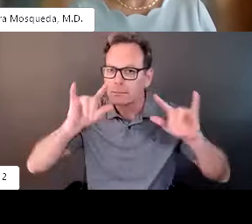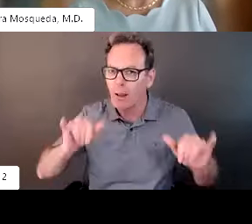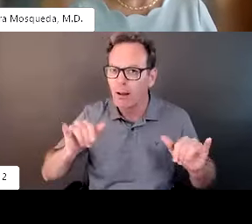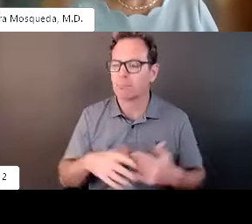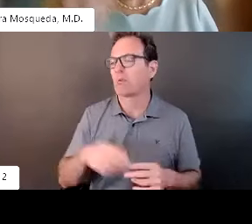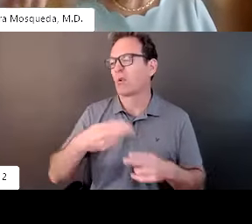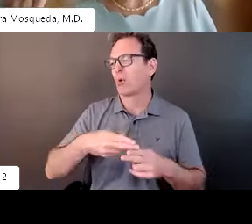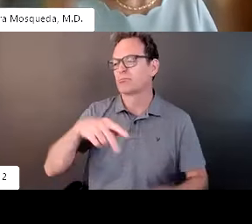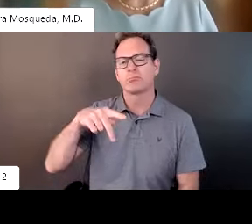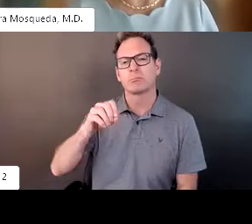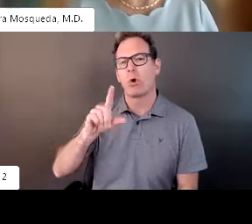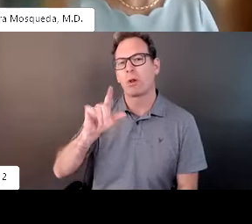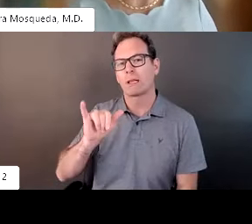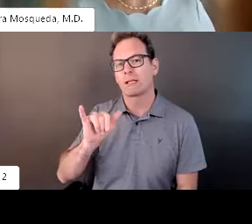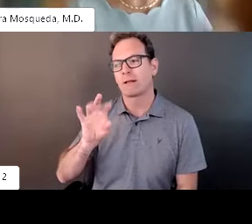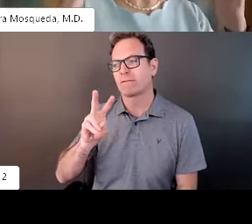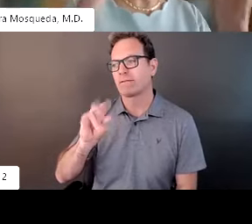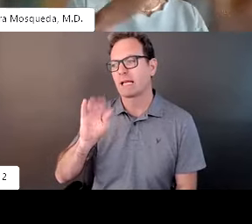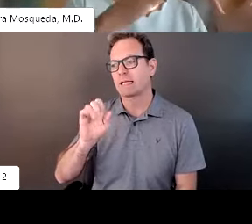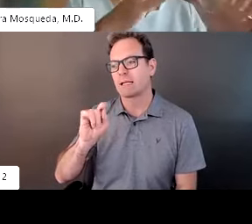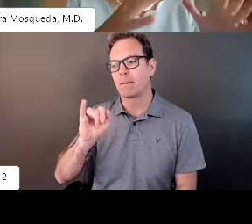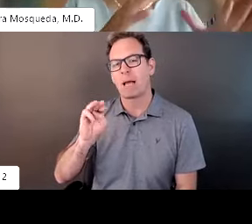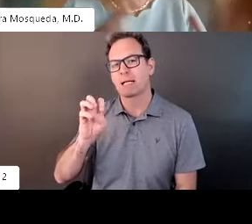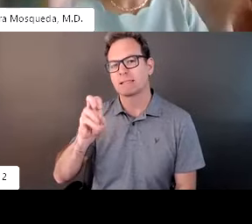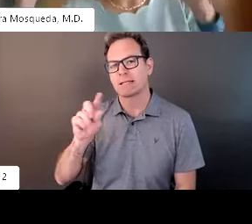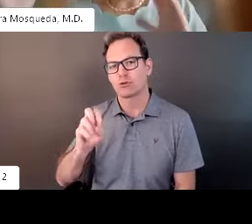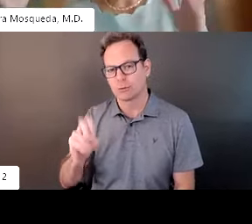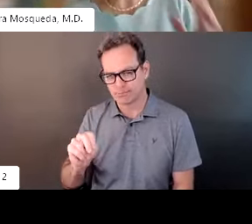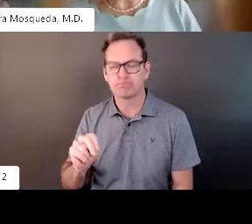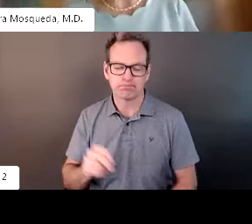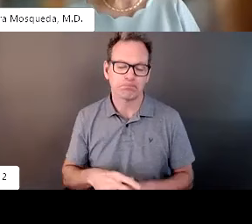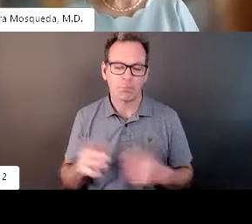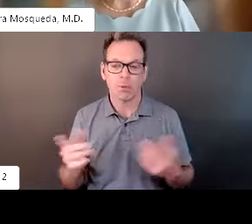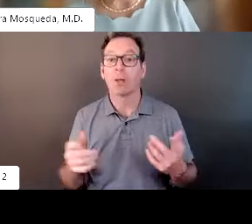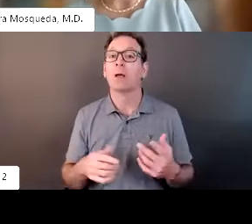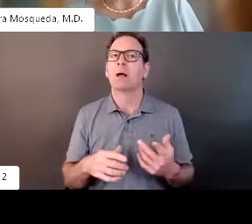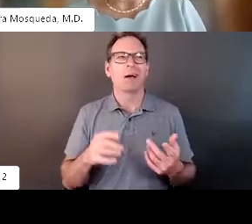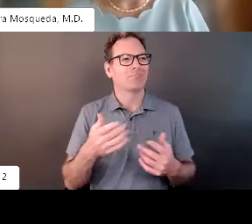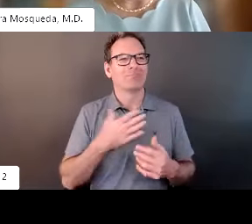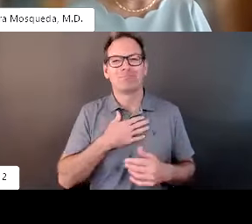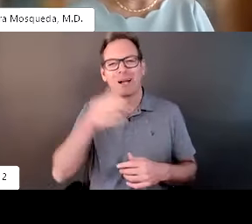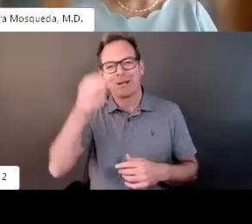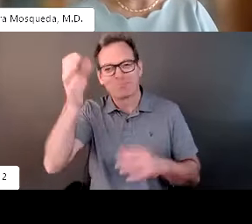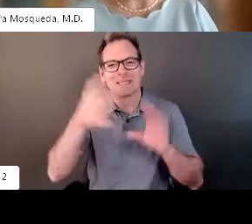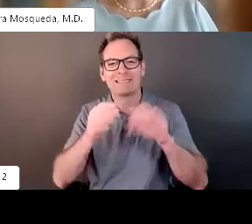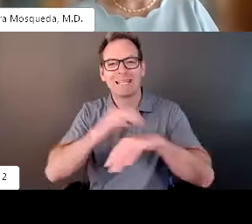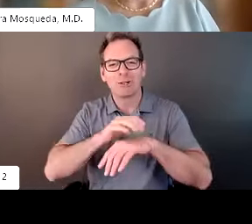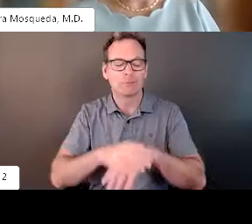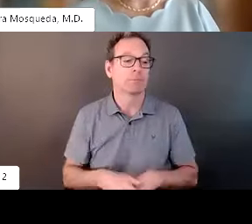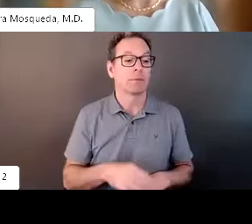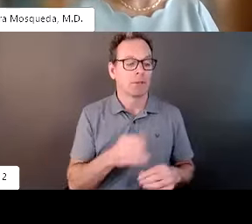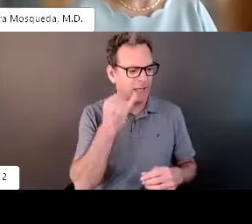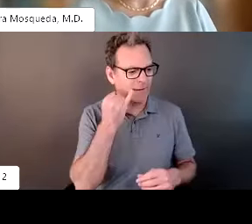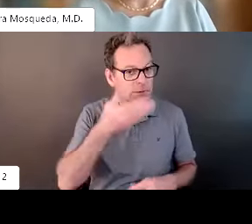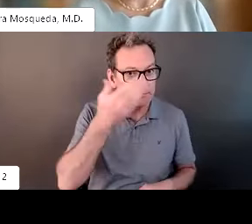myself and others that where there's smoke, there's fire. When you see one type of abuse, look for other types of abuse that might be present